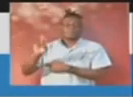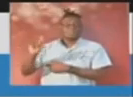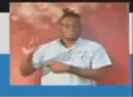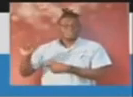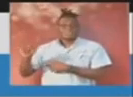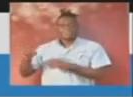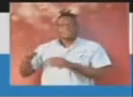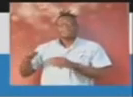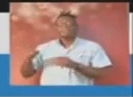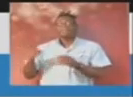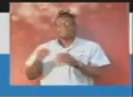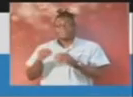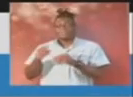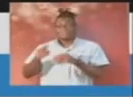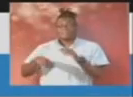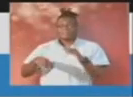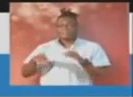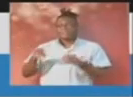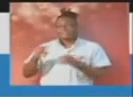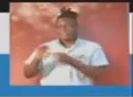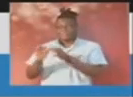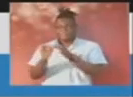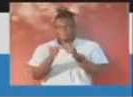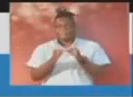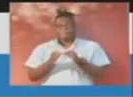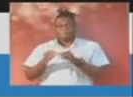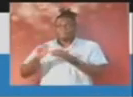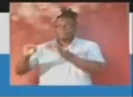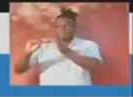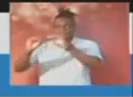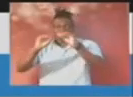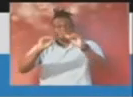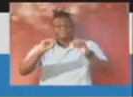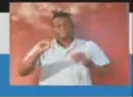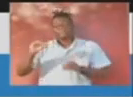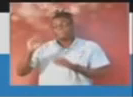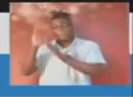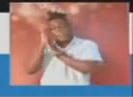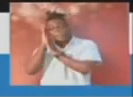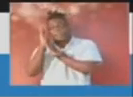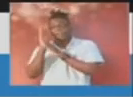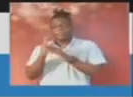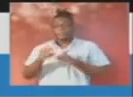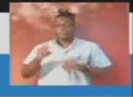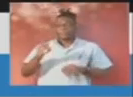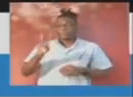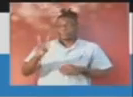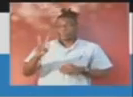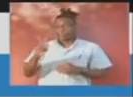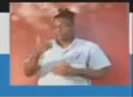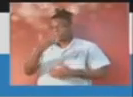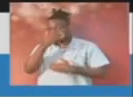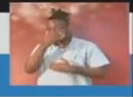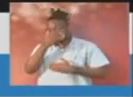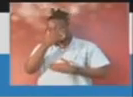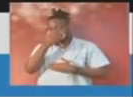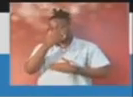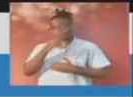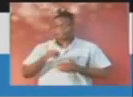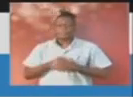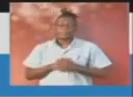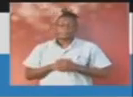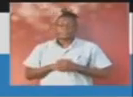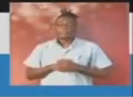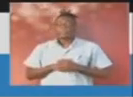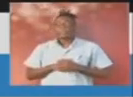hours, which included the provision and commission of oxygen, medical equipment, and staffing. And within that 8 hours, we started